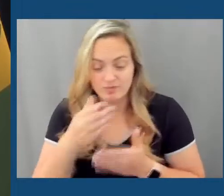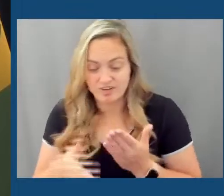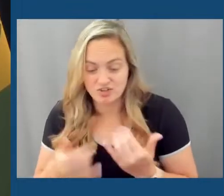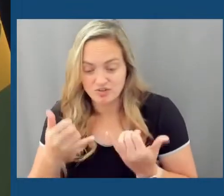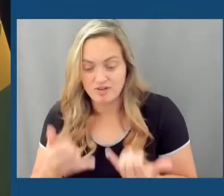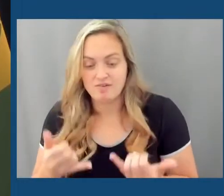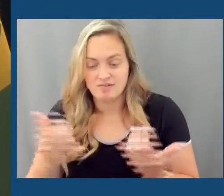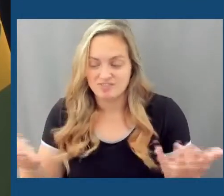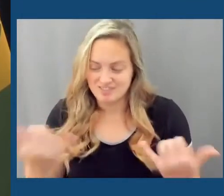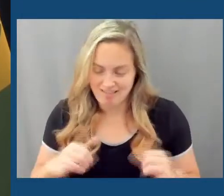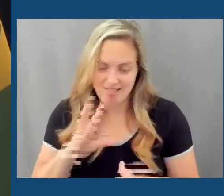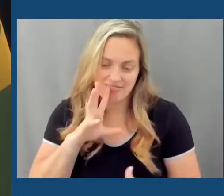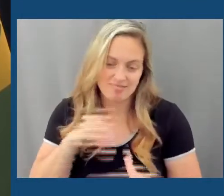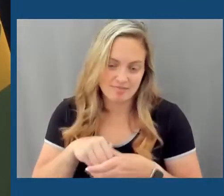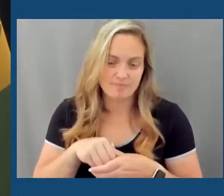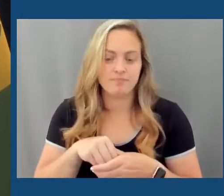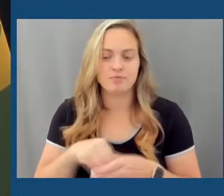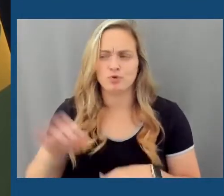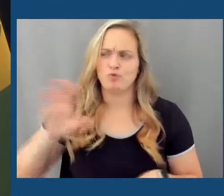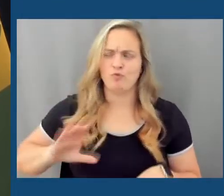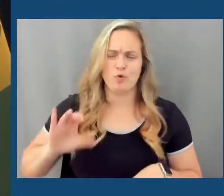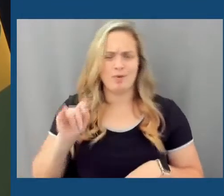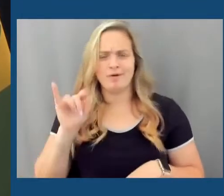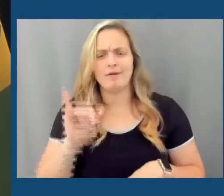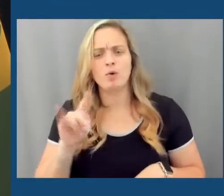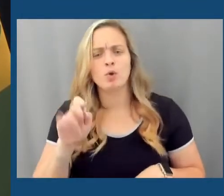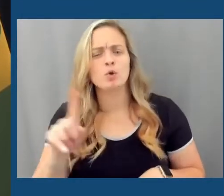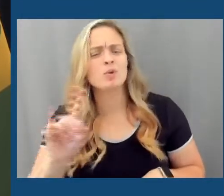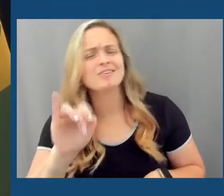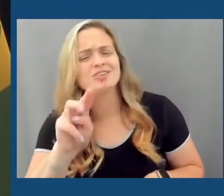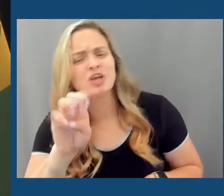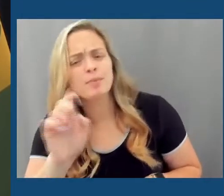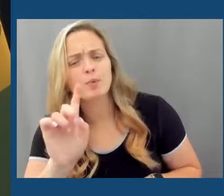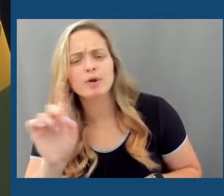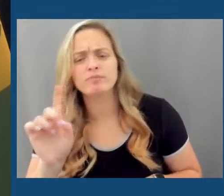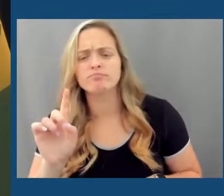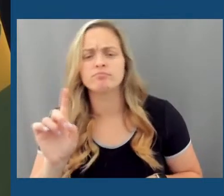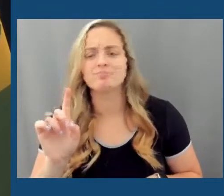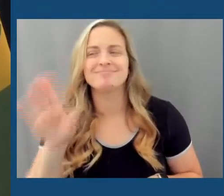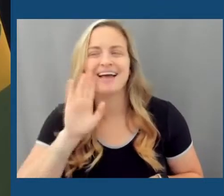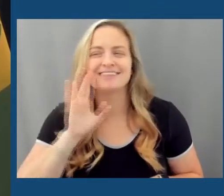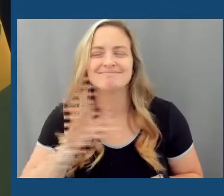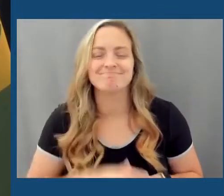Romeo, our county clerk, former county clerk, where's Jamie? Jamie at the end of the aisle there. Hi, Jamie.